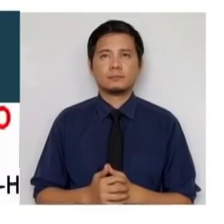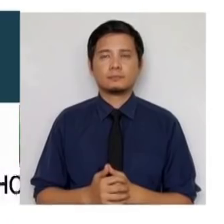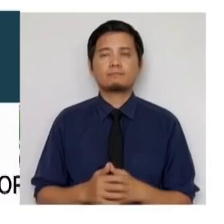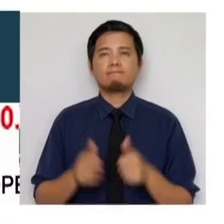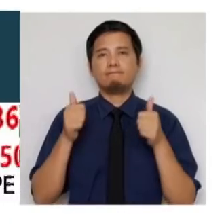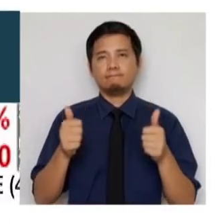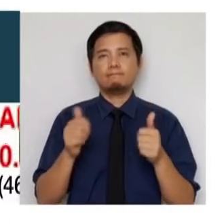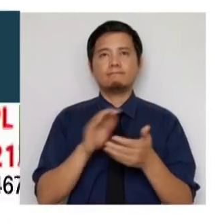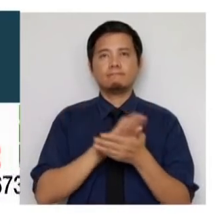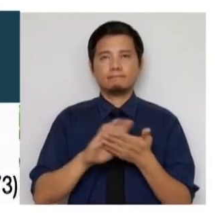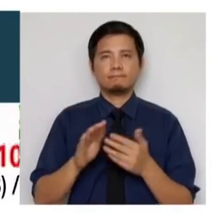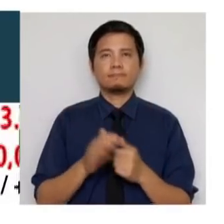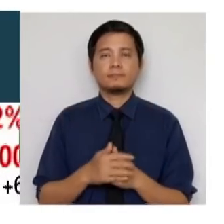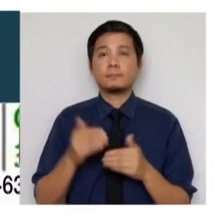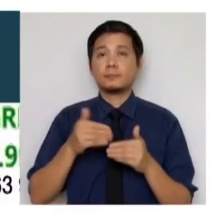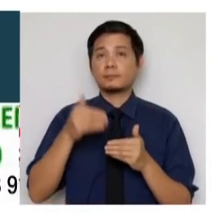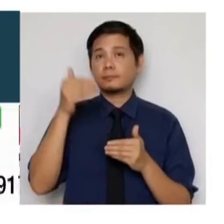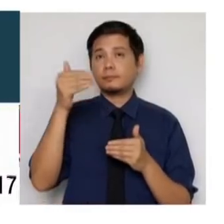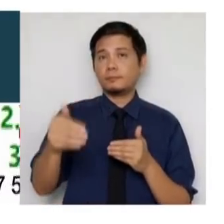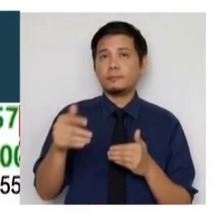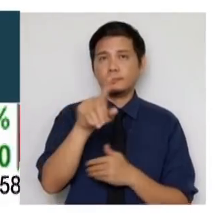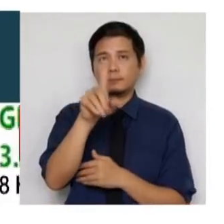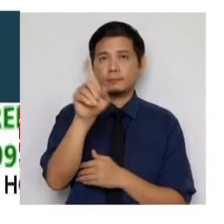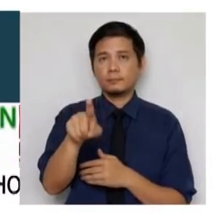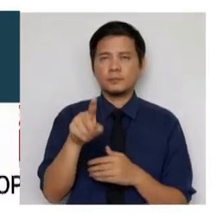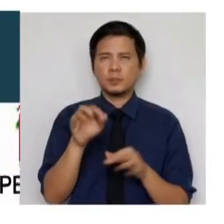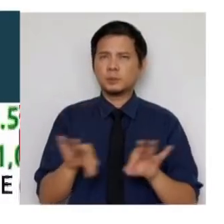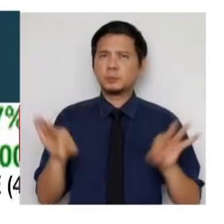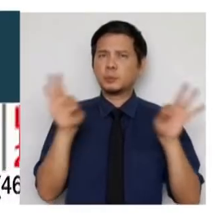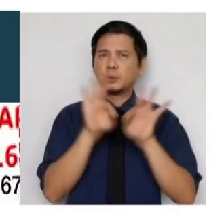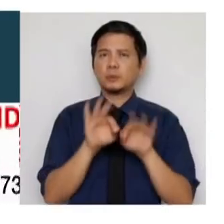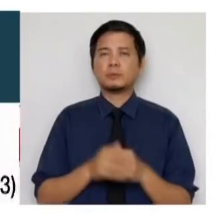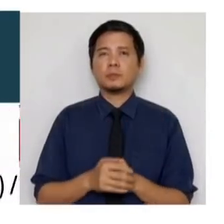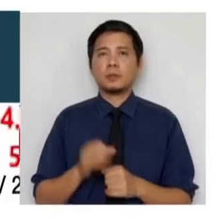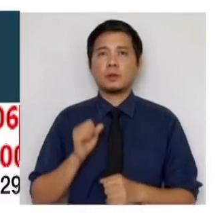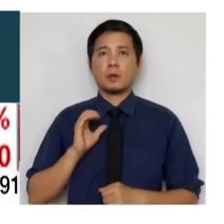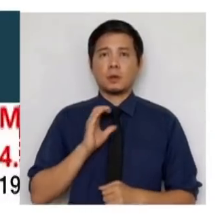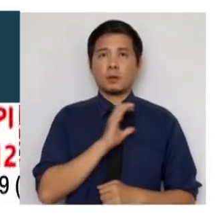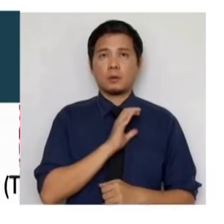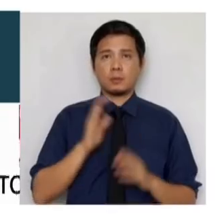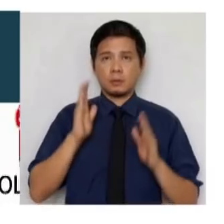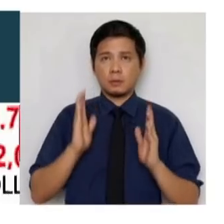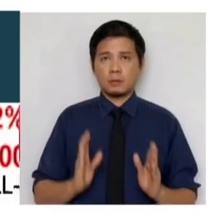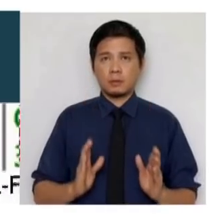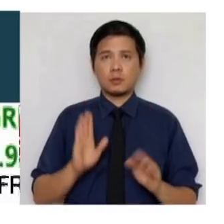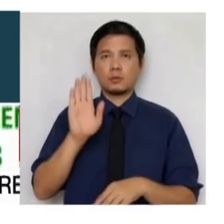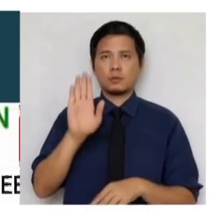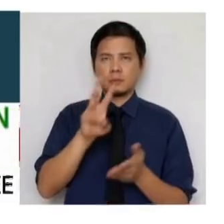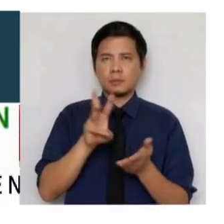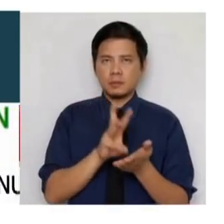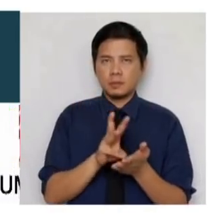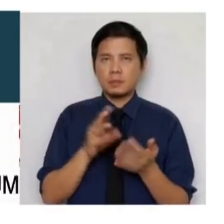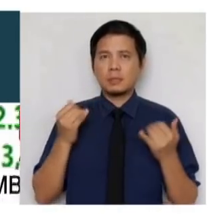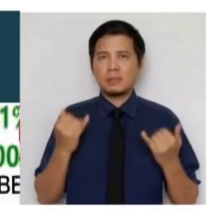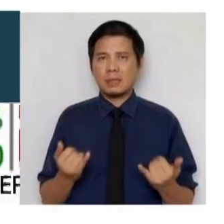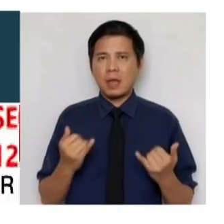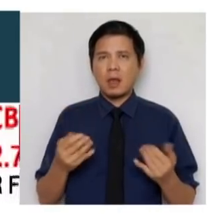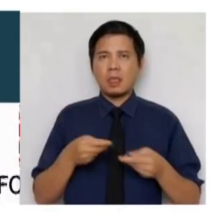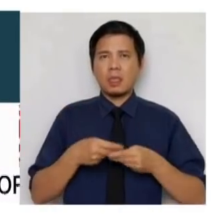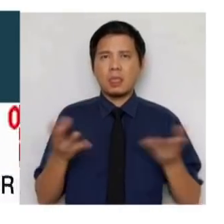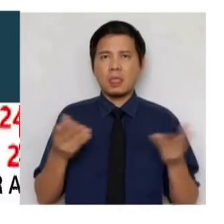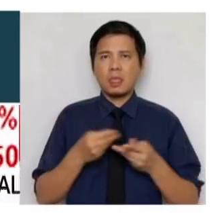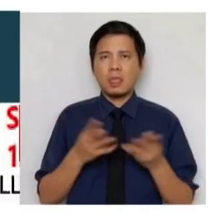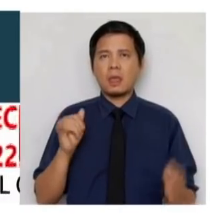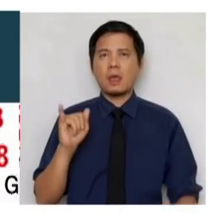hear. Now, on to this very important topic, Mayor Belmonte, a congressman in your city is going to distribute ivermectin